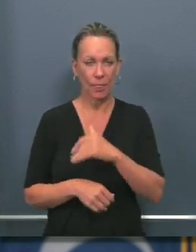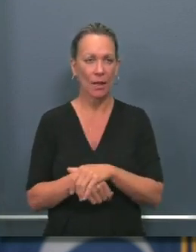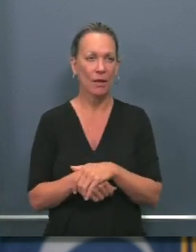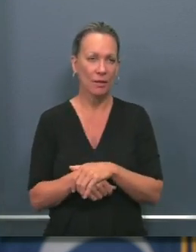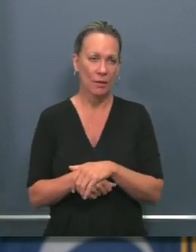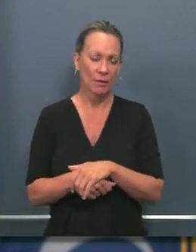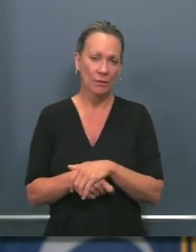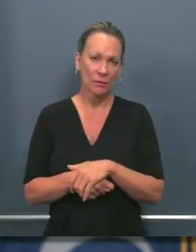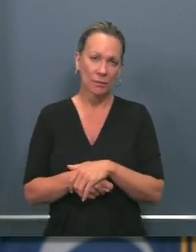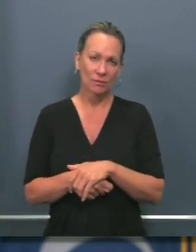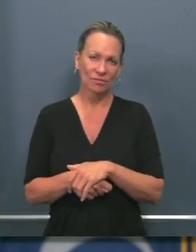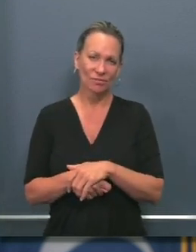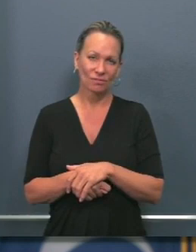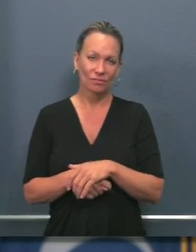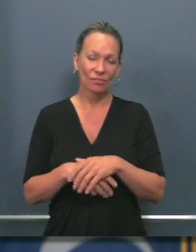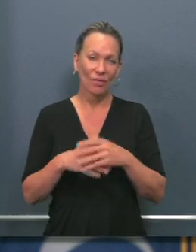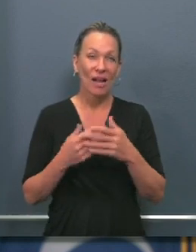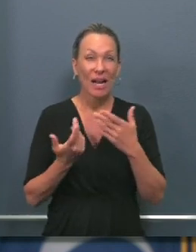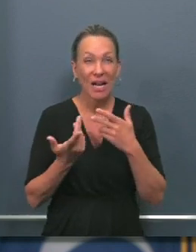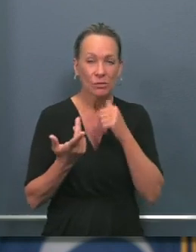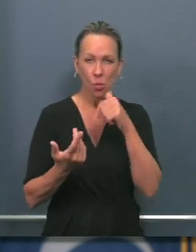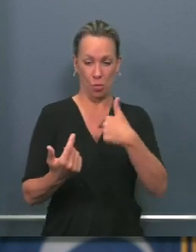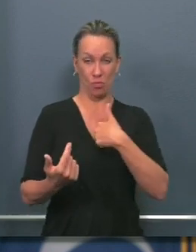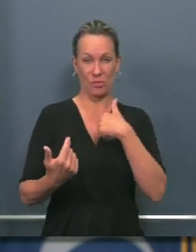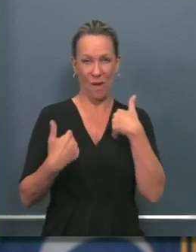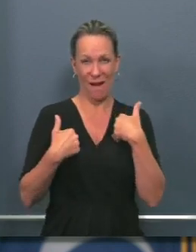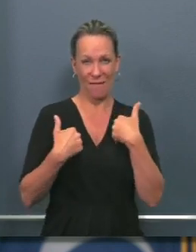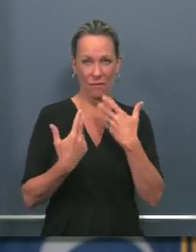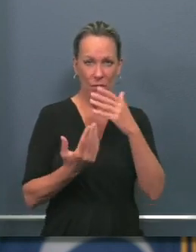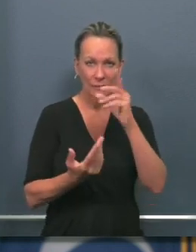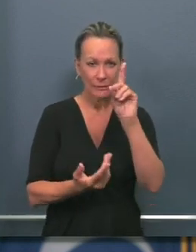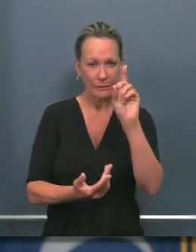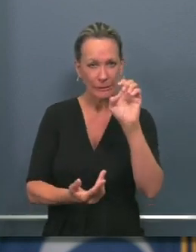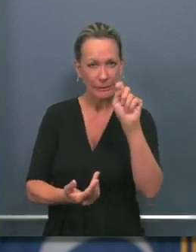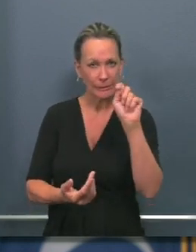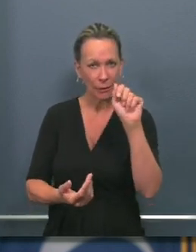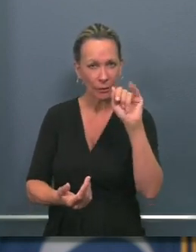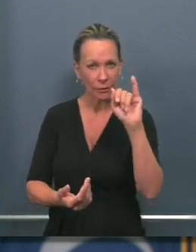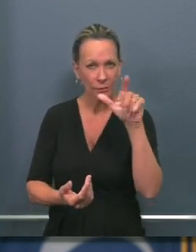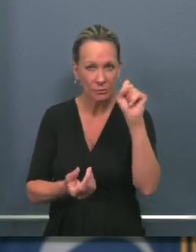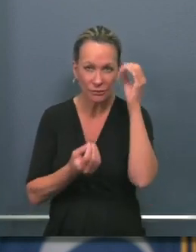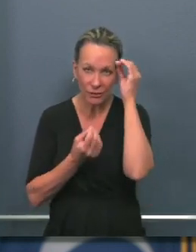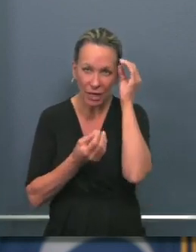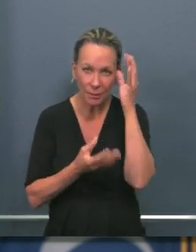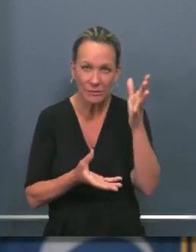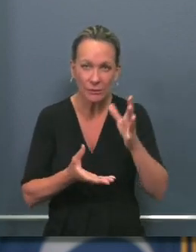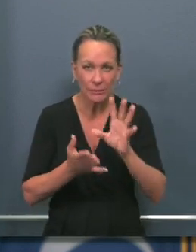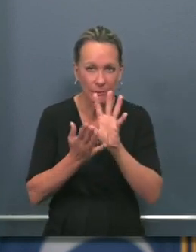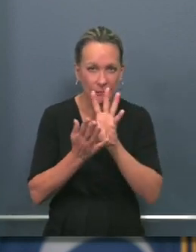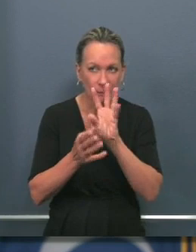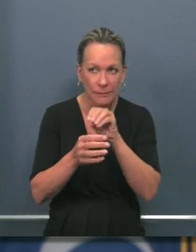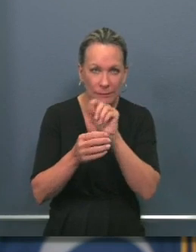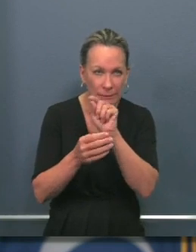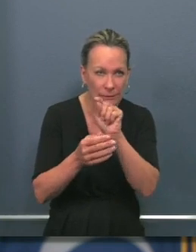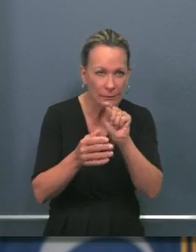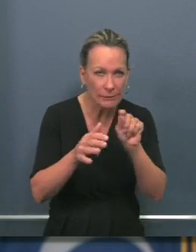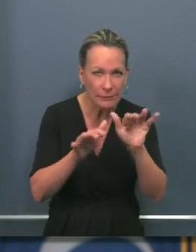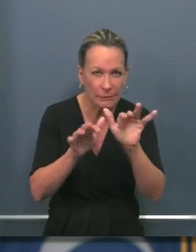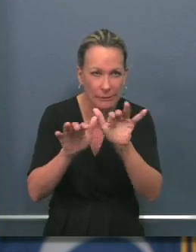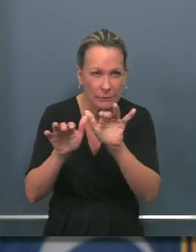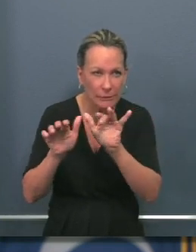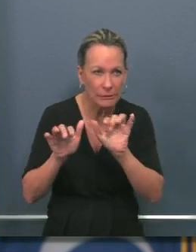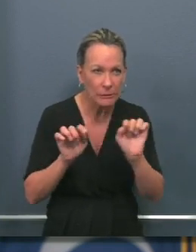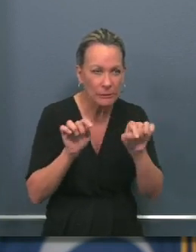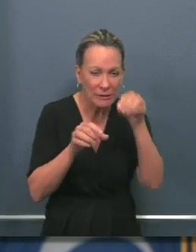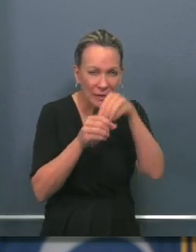large, but we are profoundly influenced by what's happening on the ground in local communities all throughout the state.